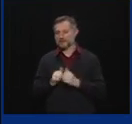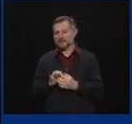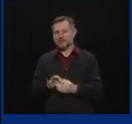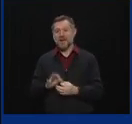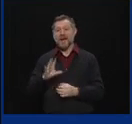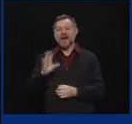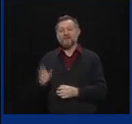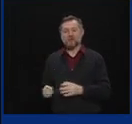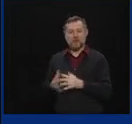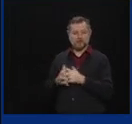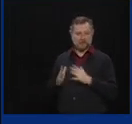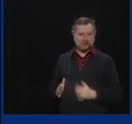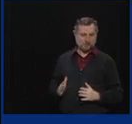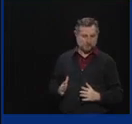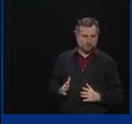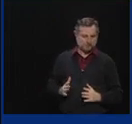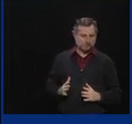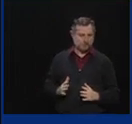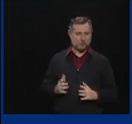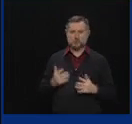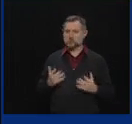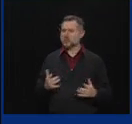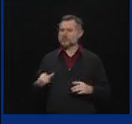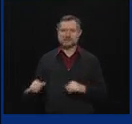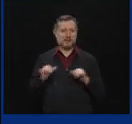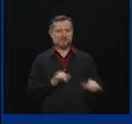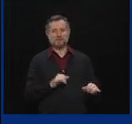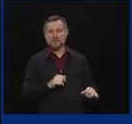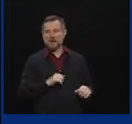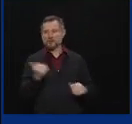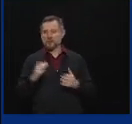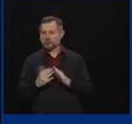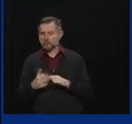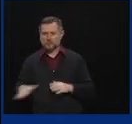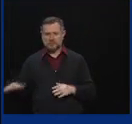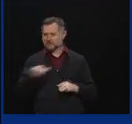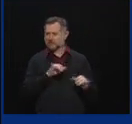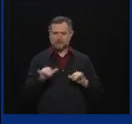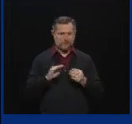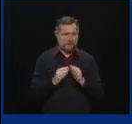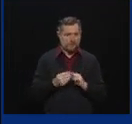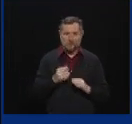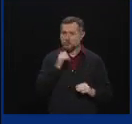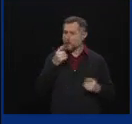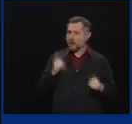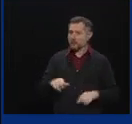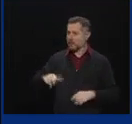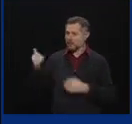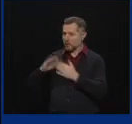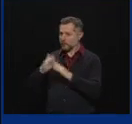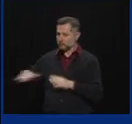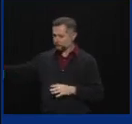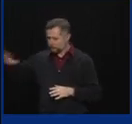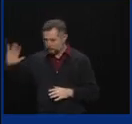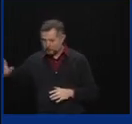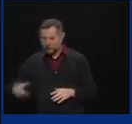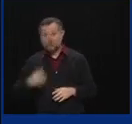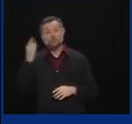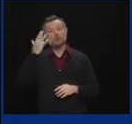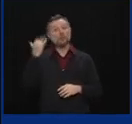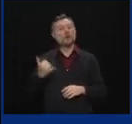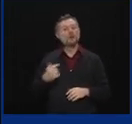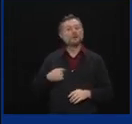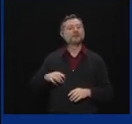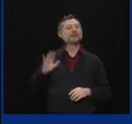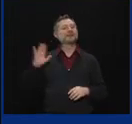that it actually met the population. That didn't happen in many communities across the United States. And one of the reasons is because of the great work of my